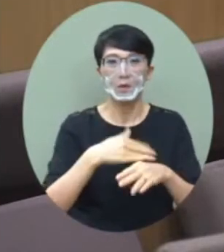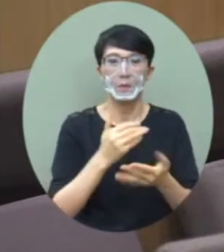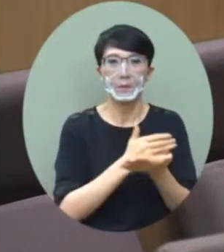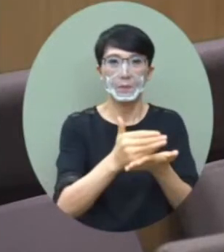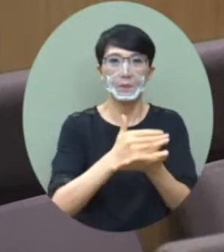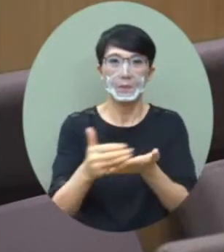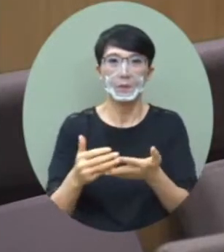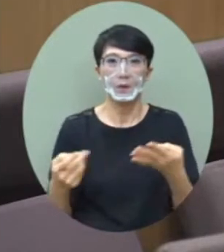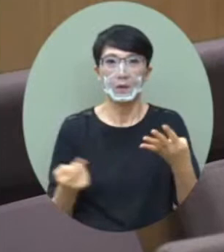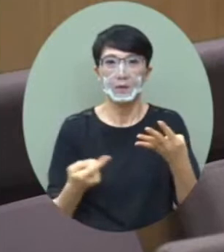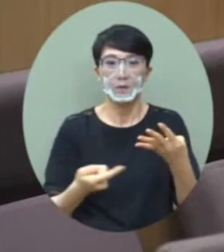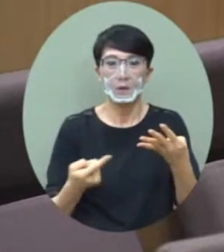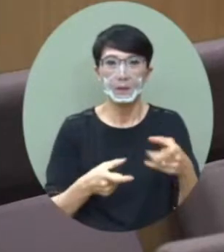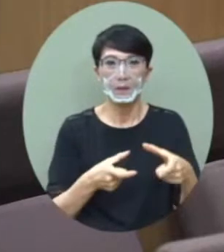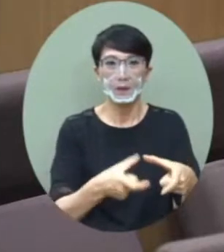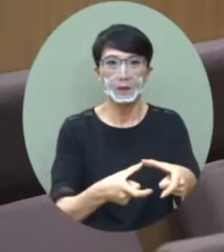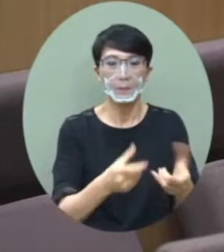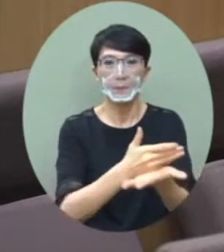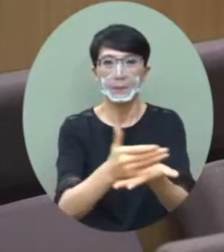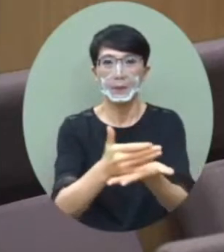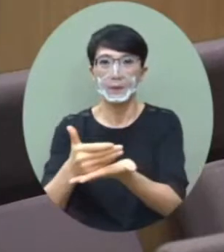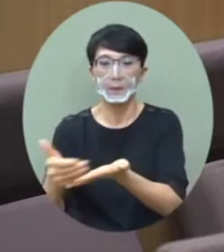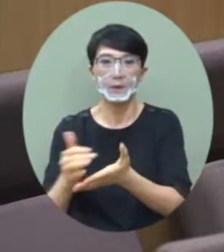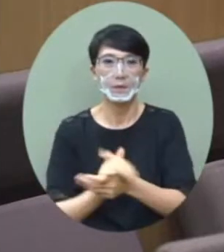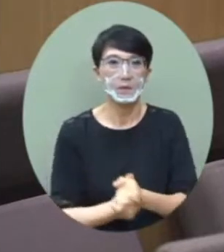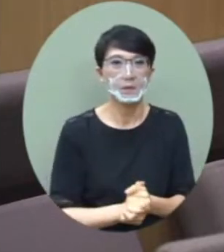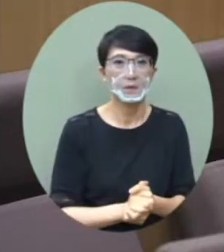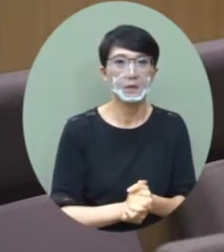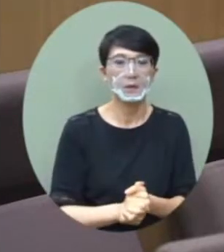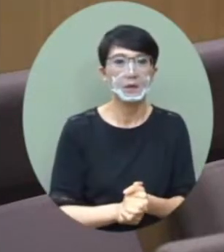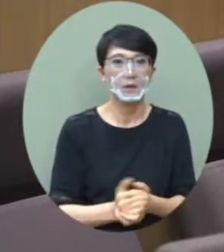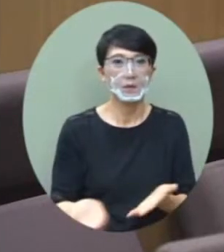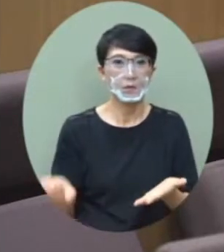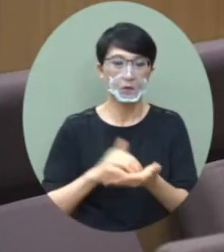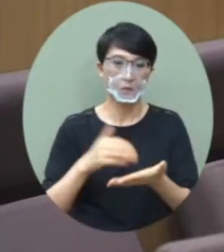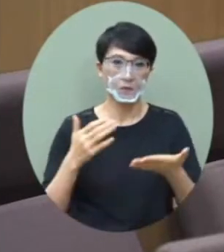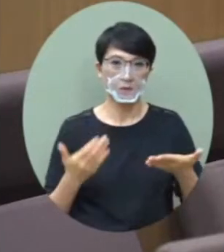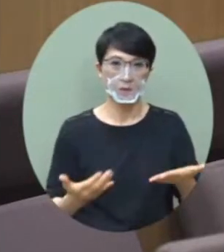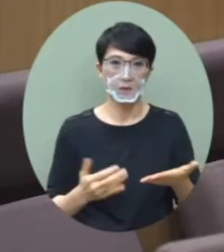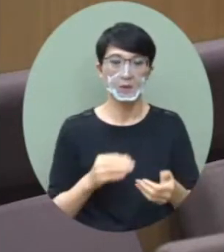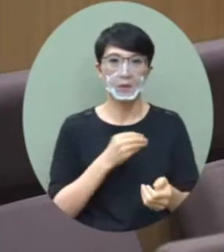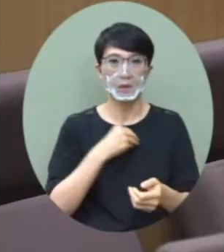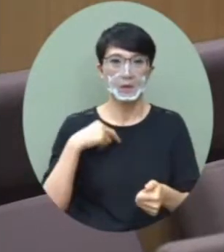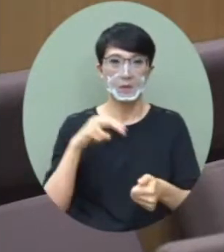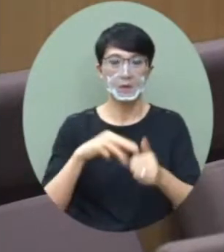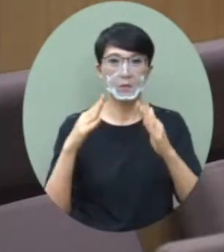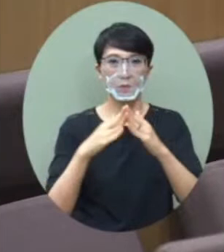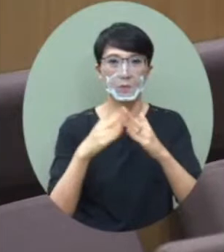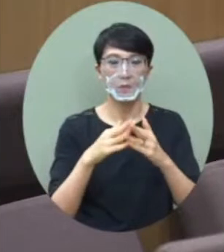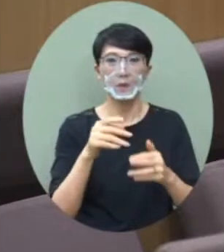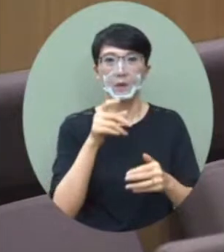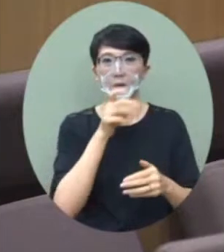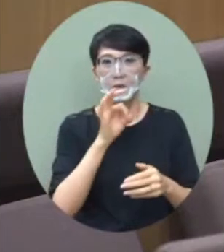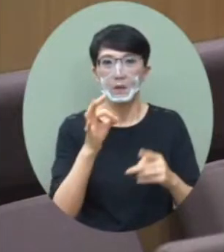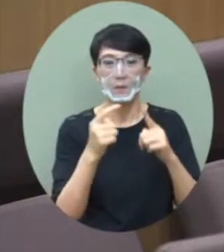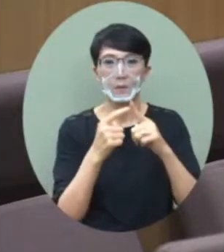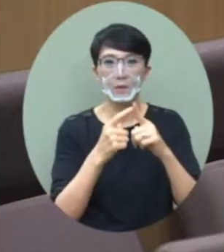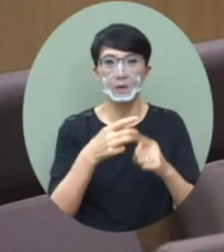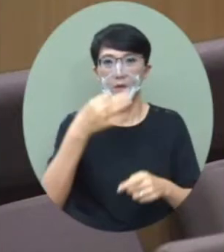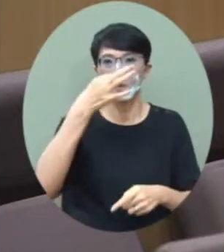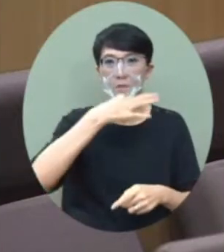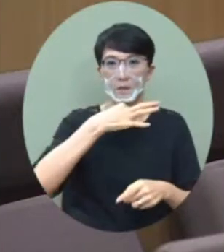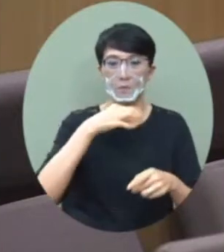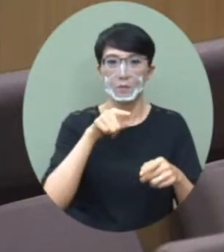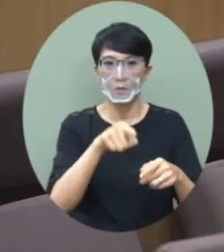what is the condition now? You told us that more than 40,000 packs of Chinese proprietary medicine have